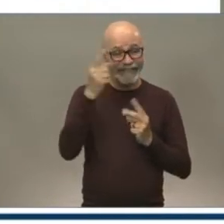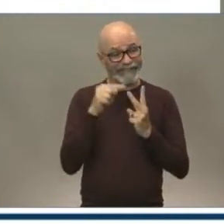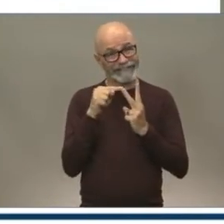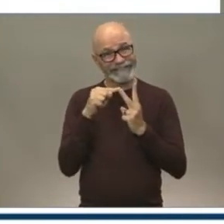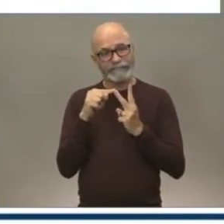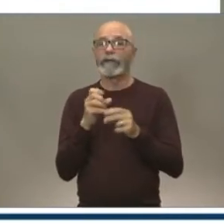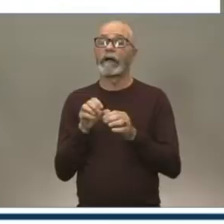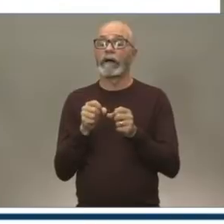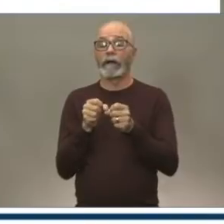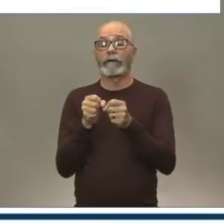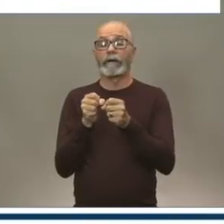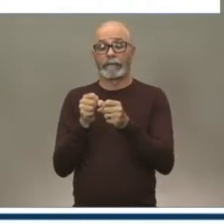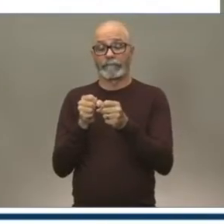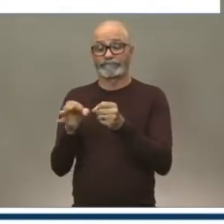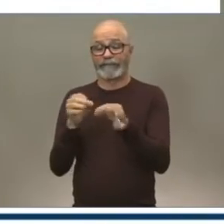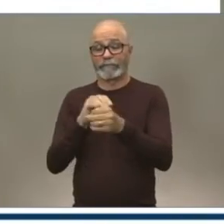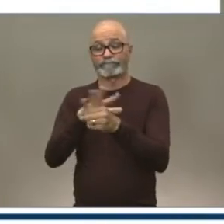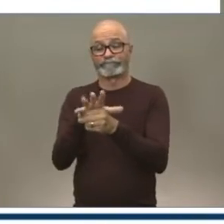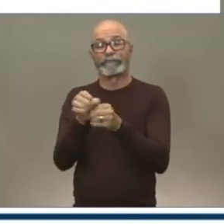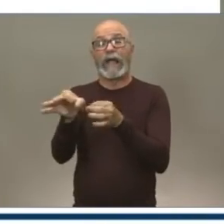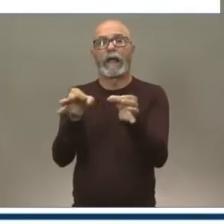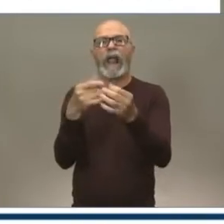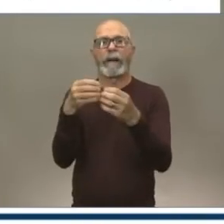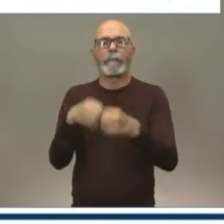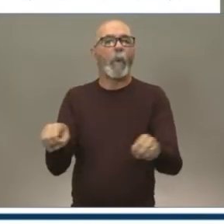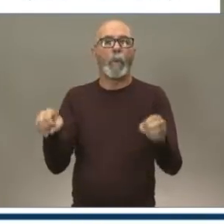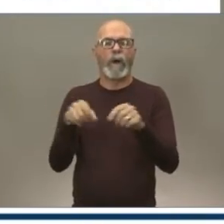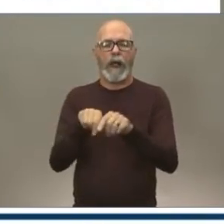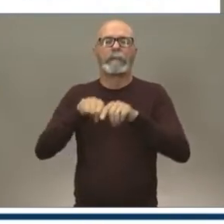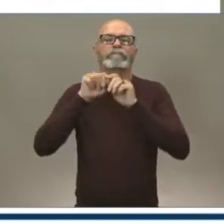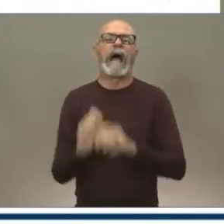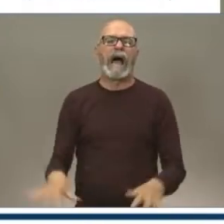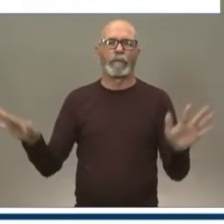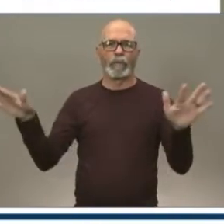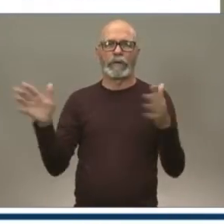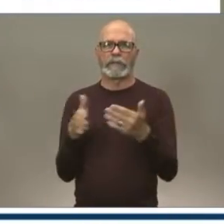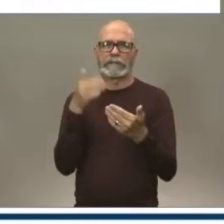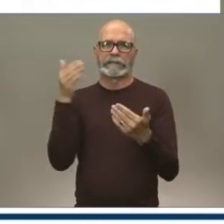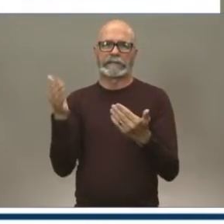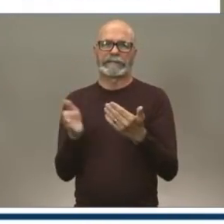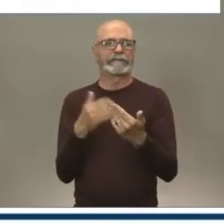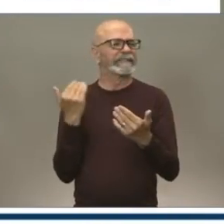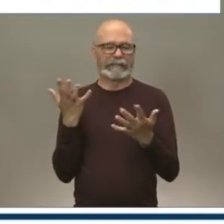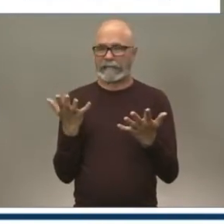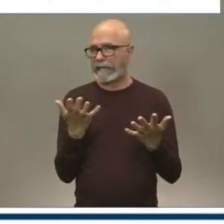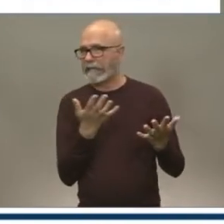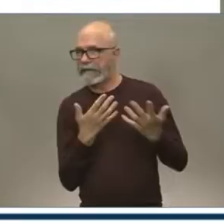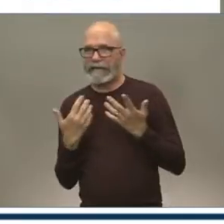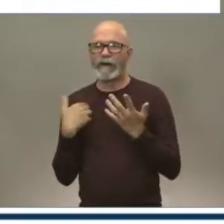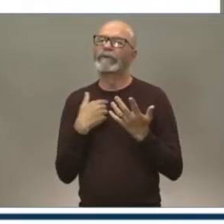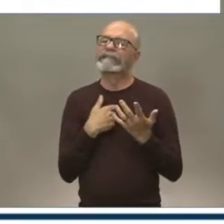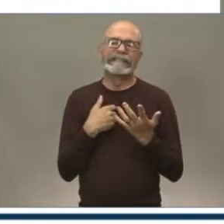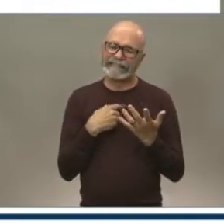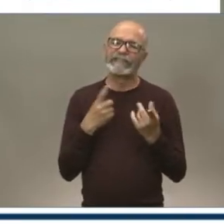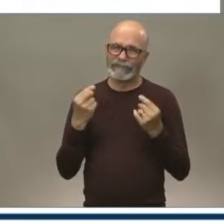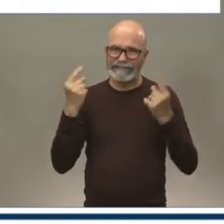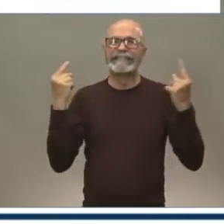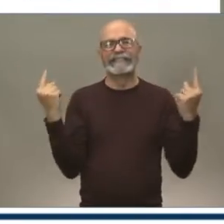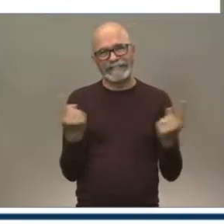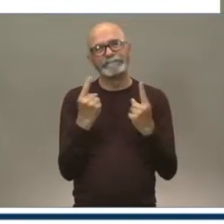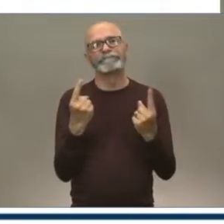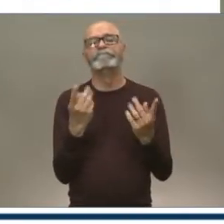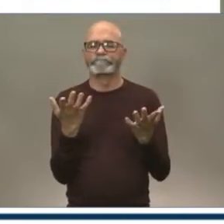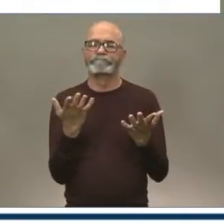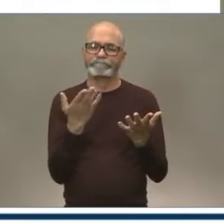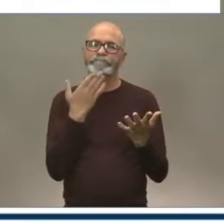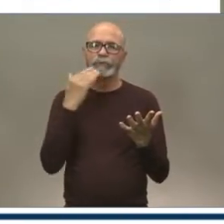the increasing knowledge about how more transmissible the variant strains are, that we felt it was appropriate to strengthen